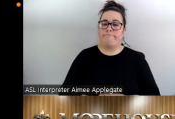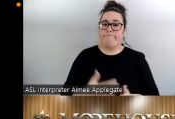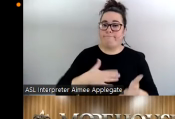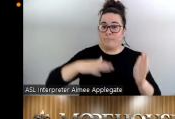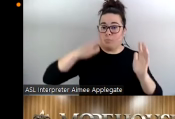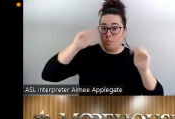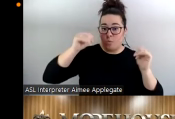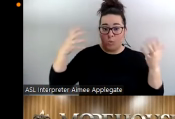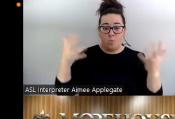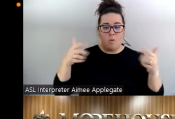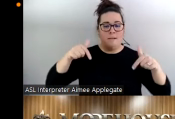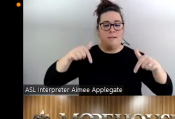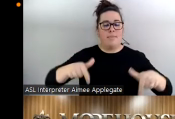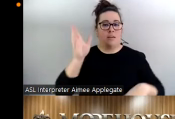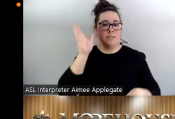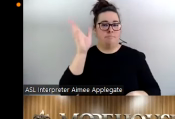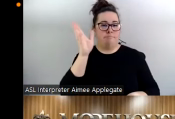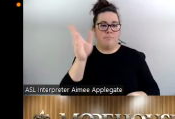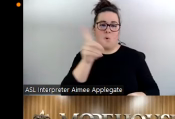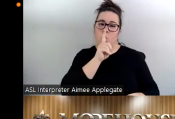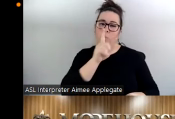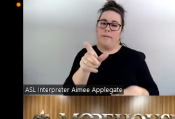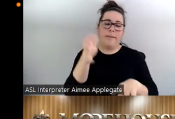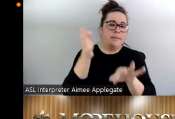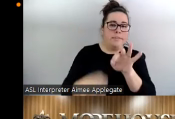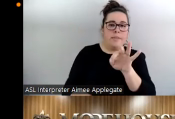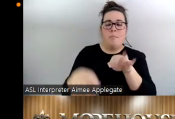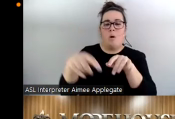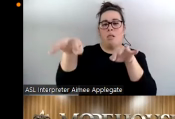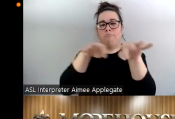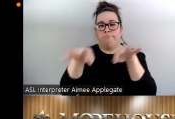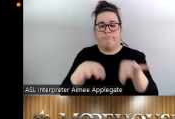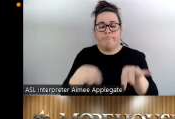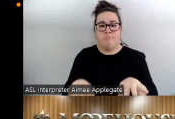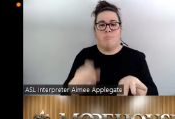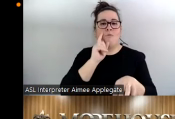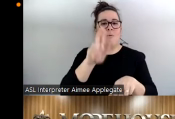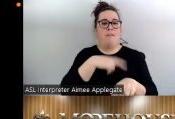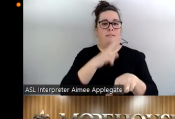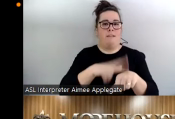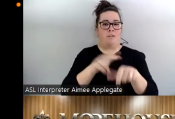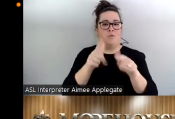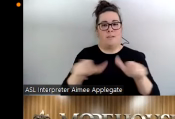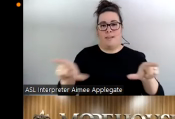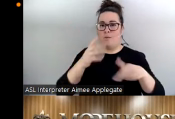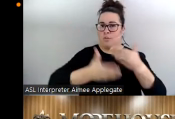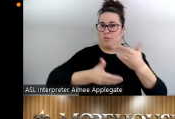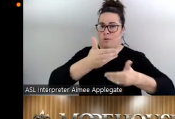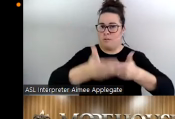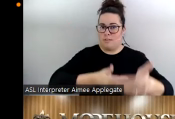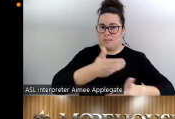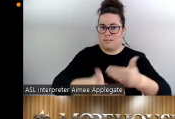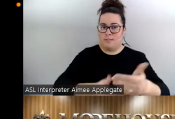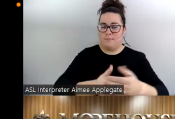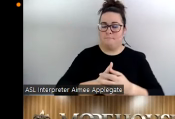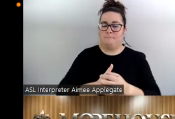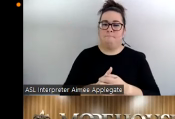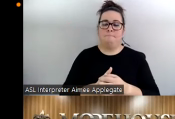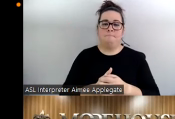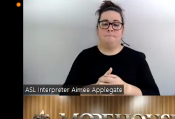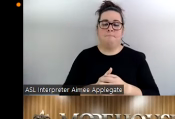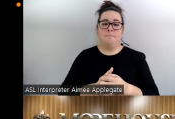sort of crash course in what is natural language processing. Natural language processing, as I'll talk about more